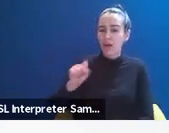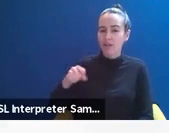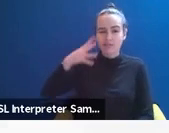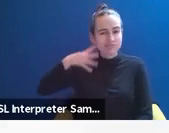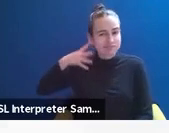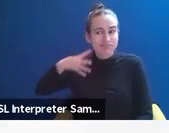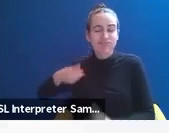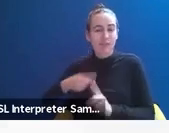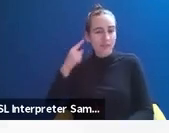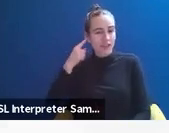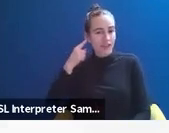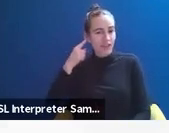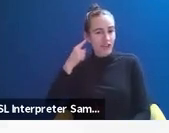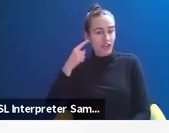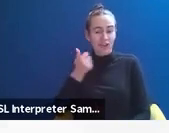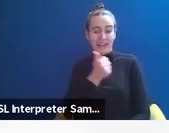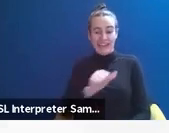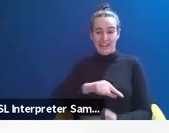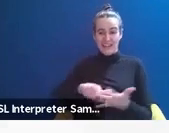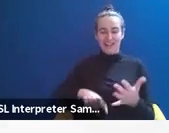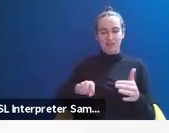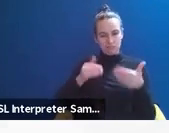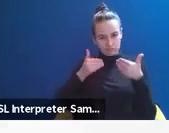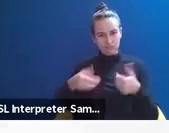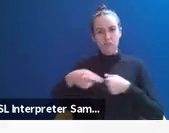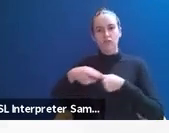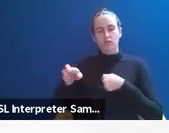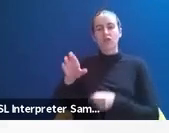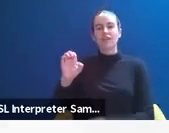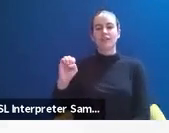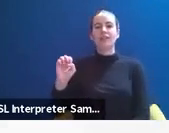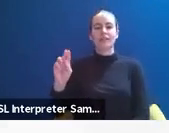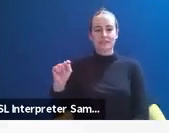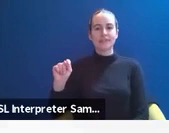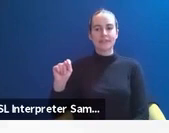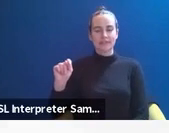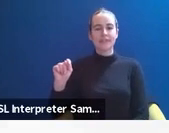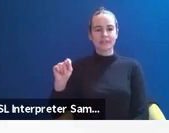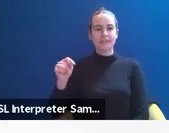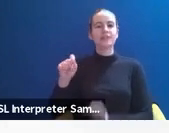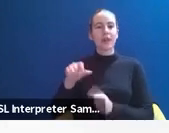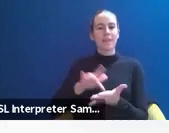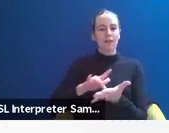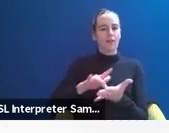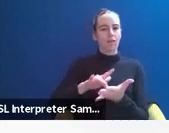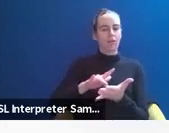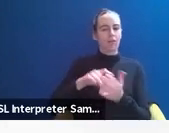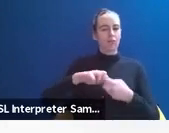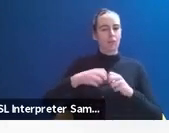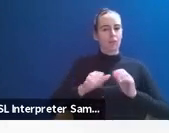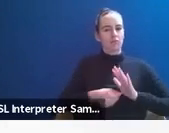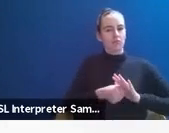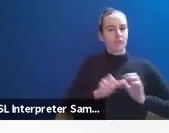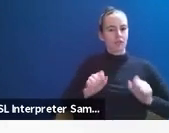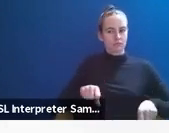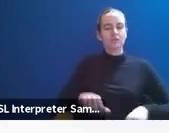ear, these are reasons to refer to the otolaryngologist, to the ENT, because those could be medical issues. But the